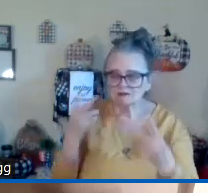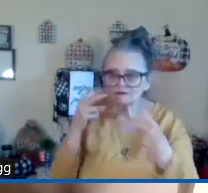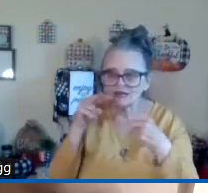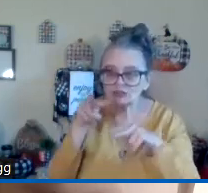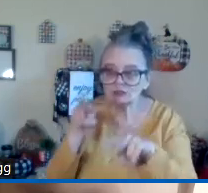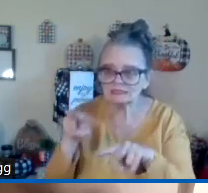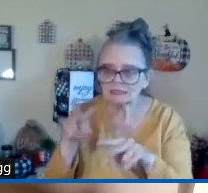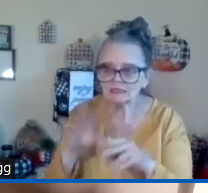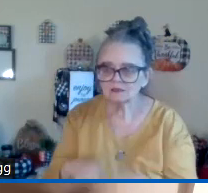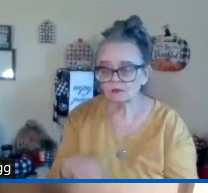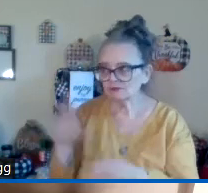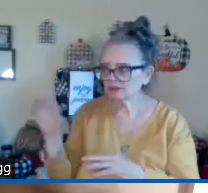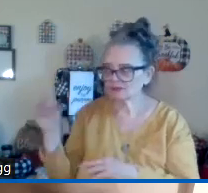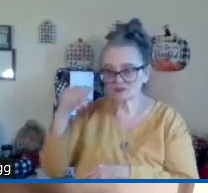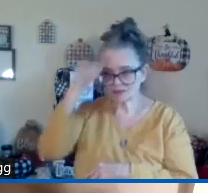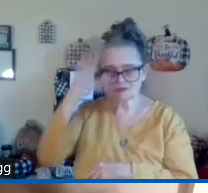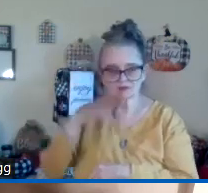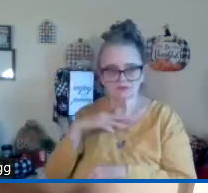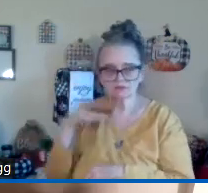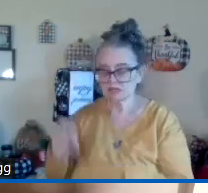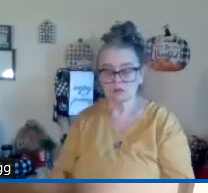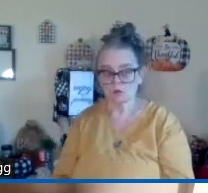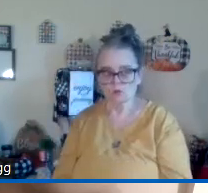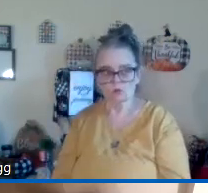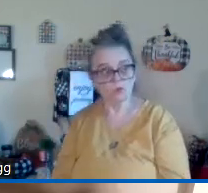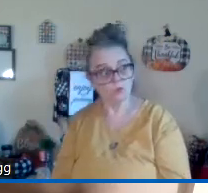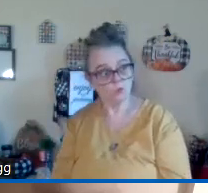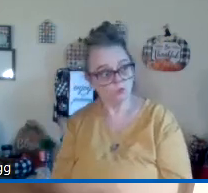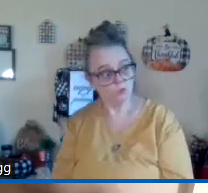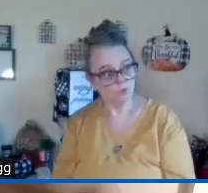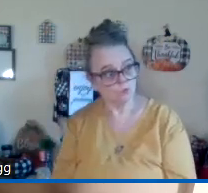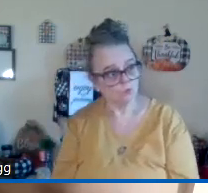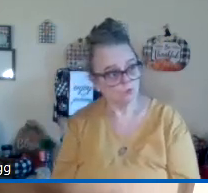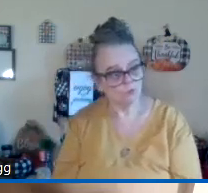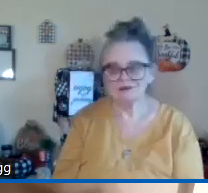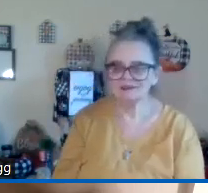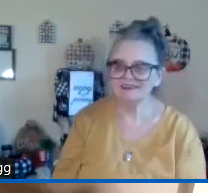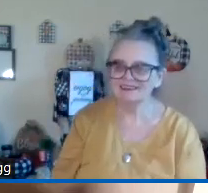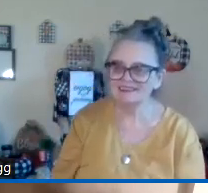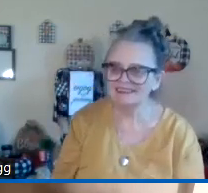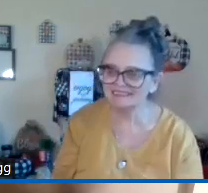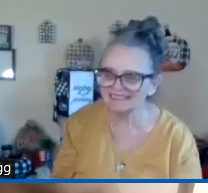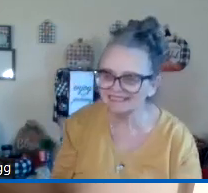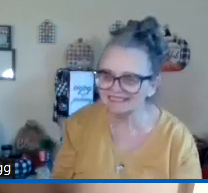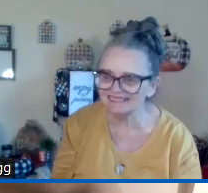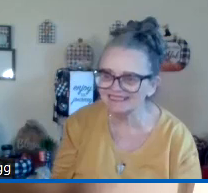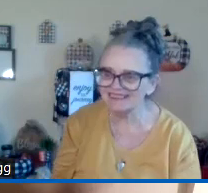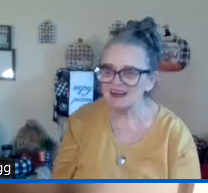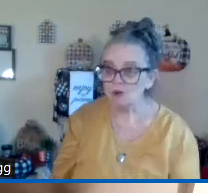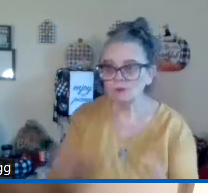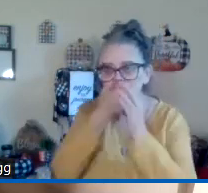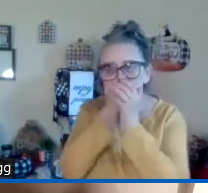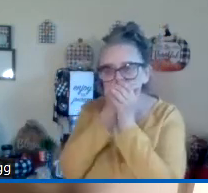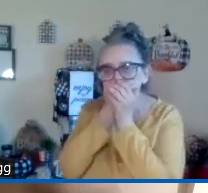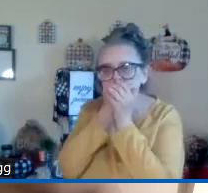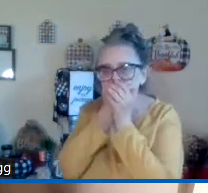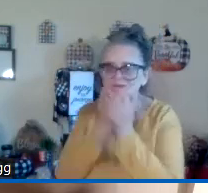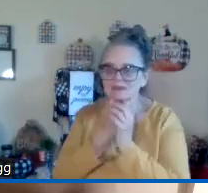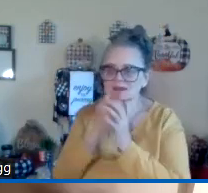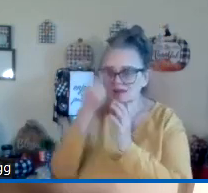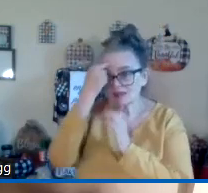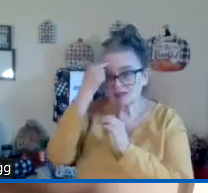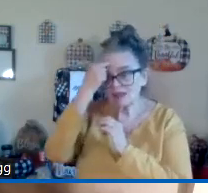honest with you, maybe you don't like to hear it, but in the end, it will help you more than